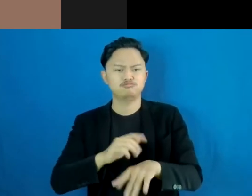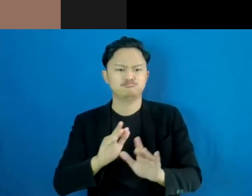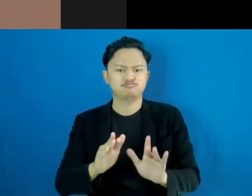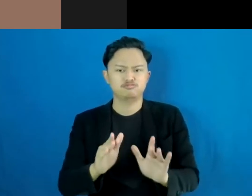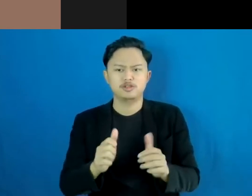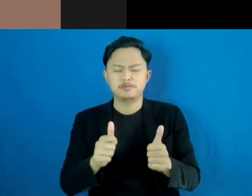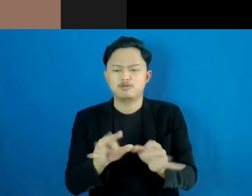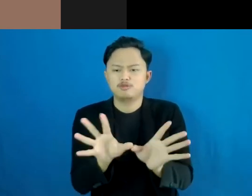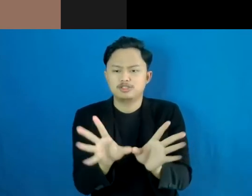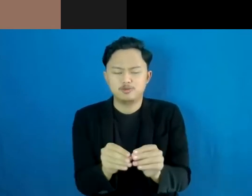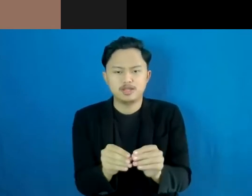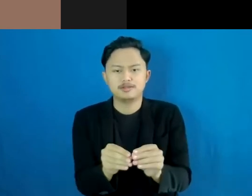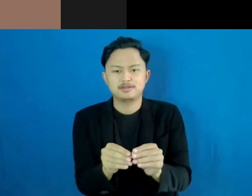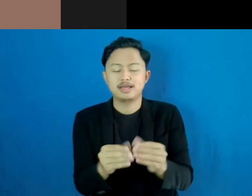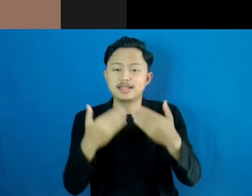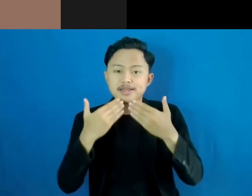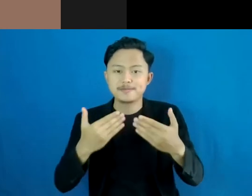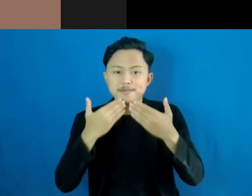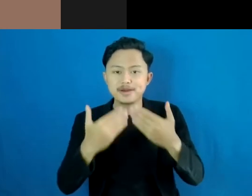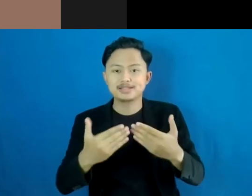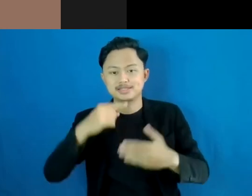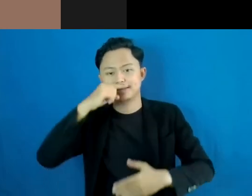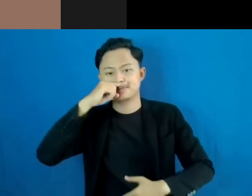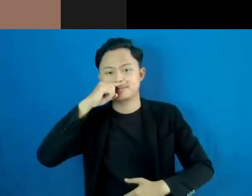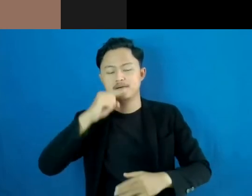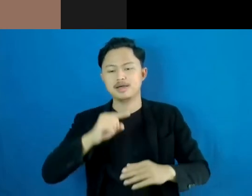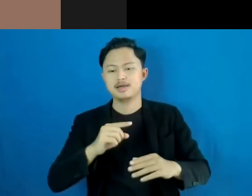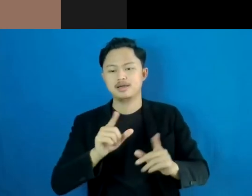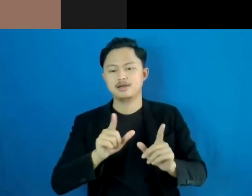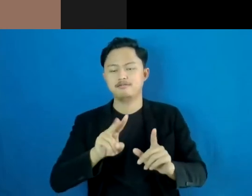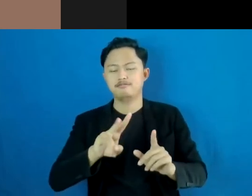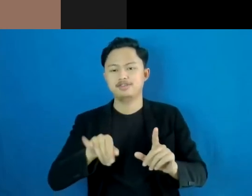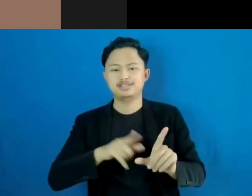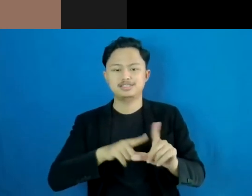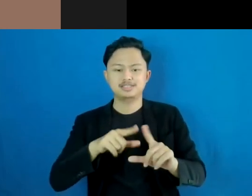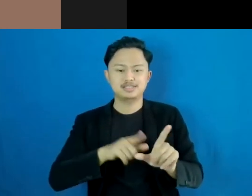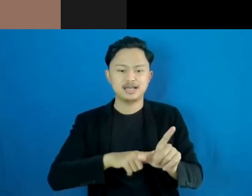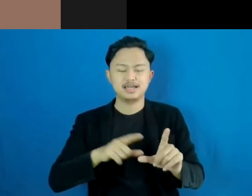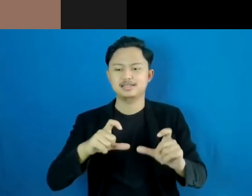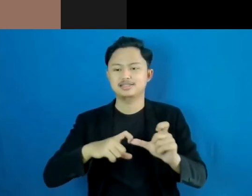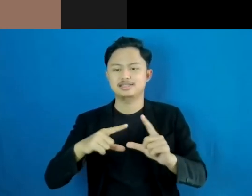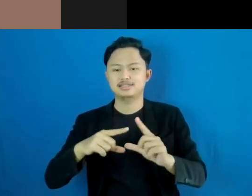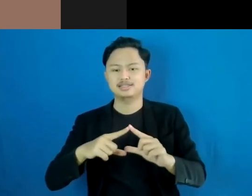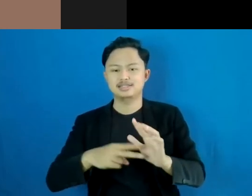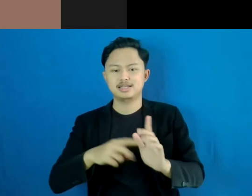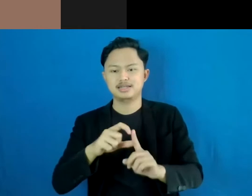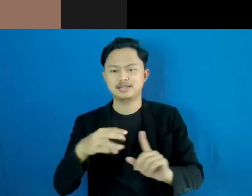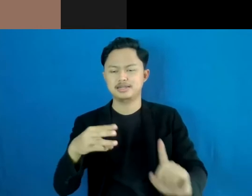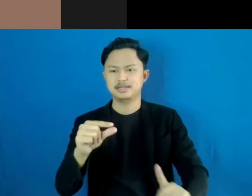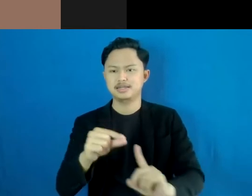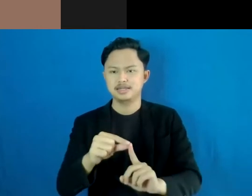discussion. So, thank you very much, Mr. Vijay and Mr. Sandeep, for giving us insights